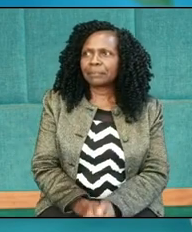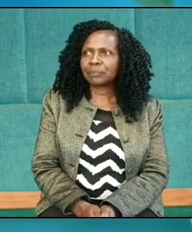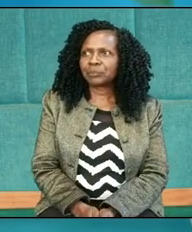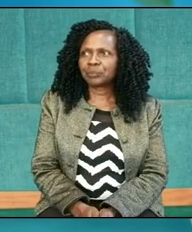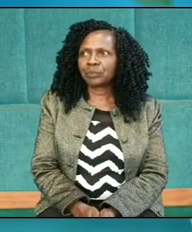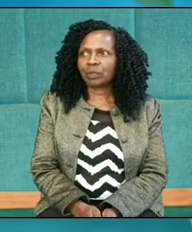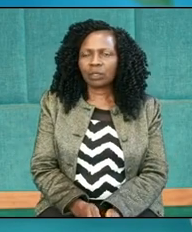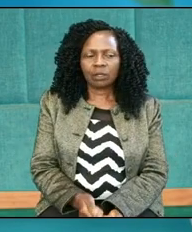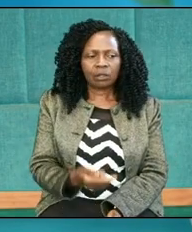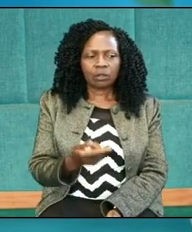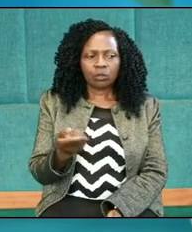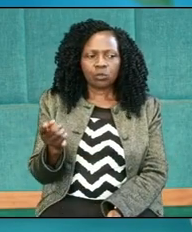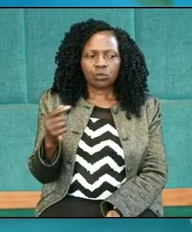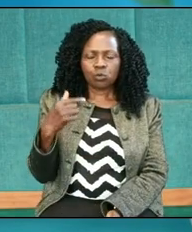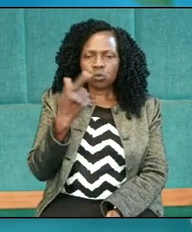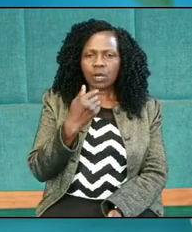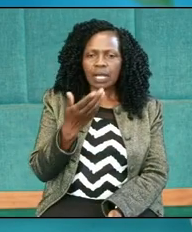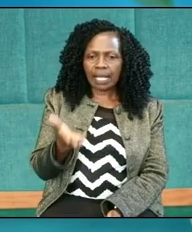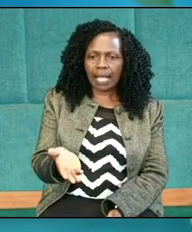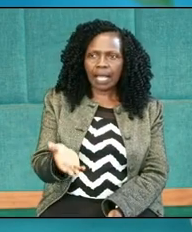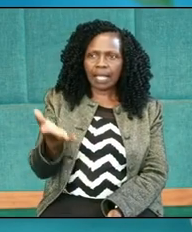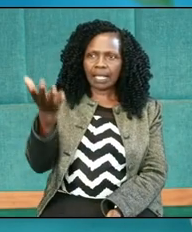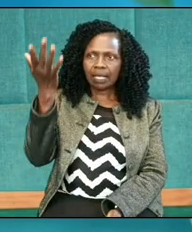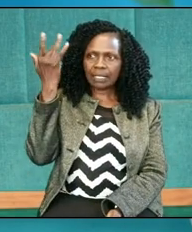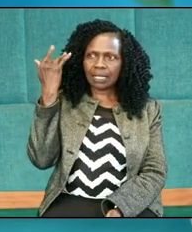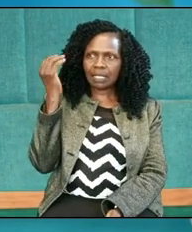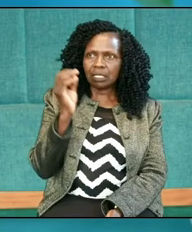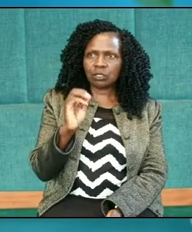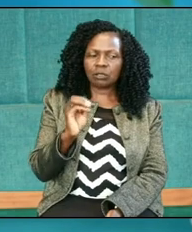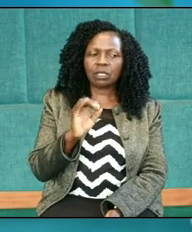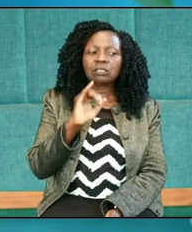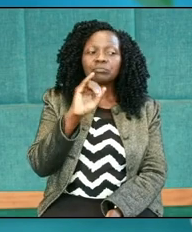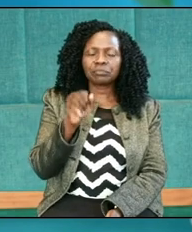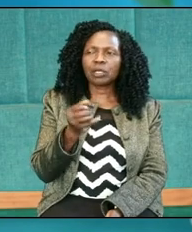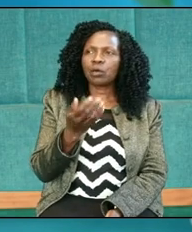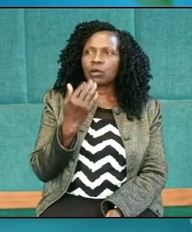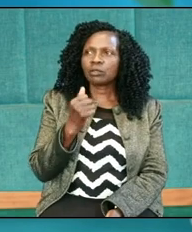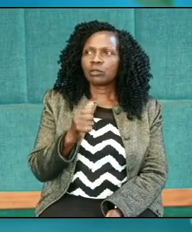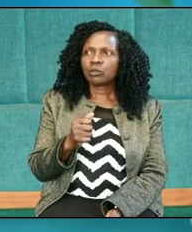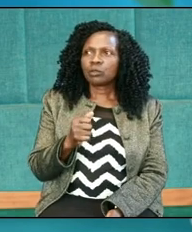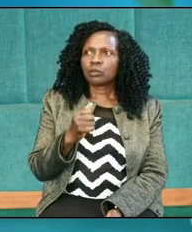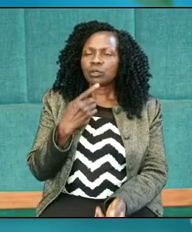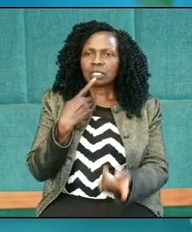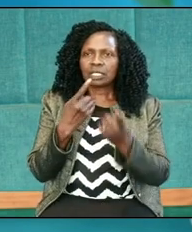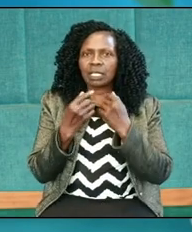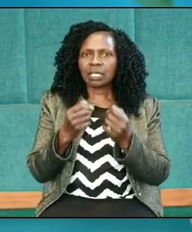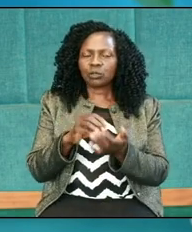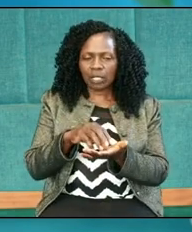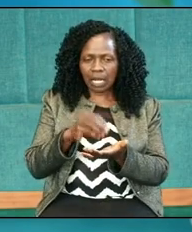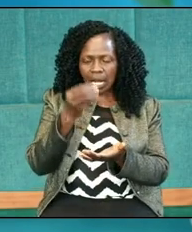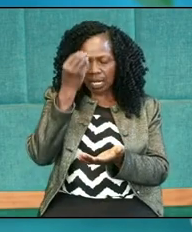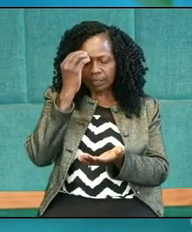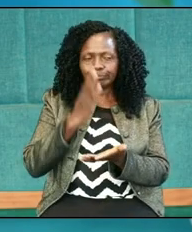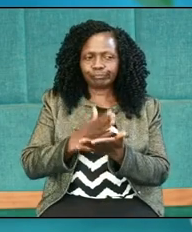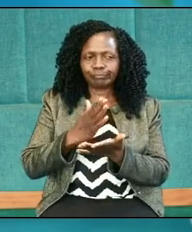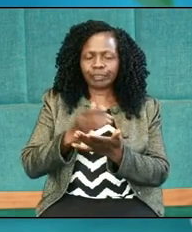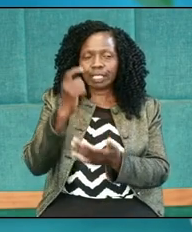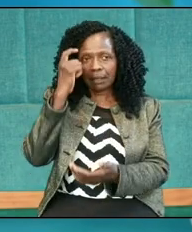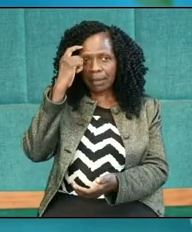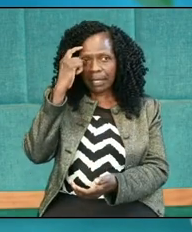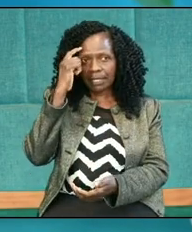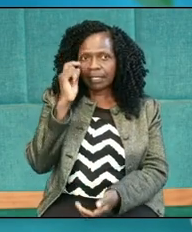For those of us who are not there yesterday, I just want to take 1 minute and say that we learned that indeed the